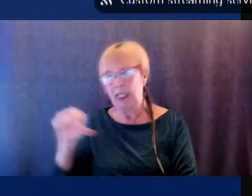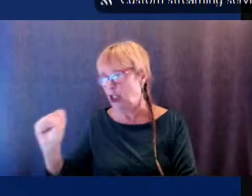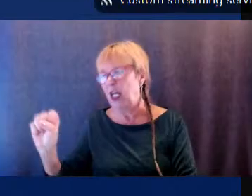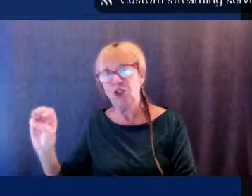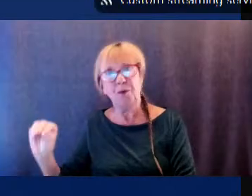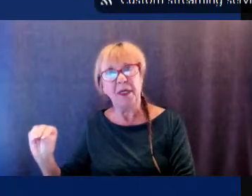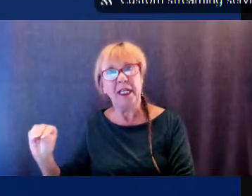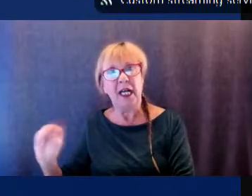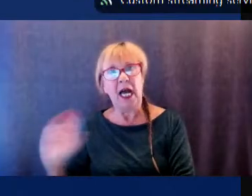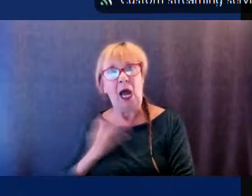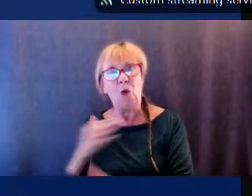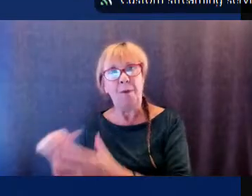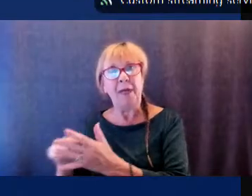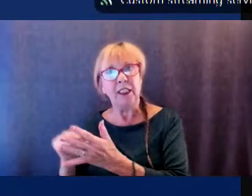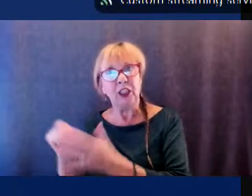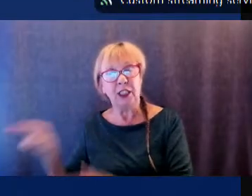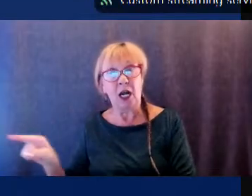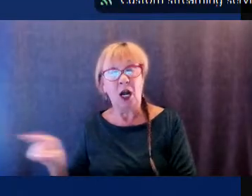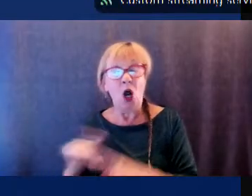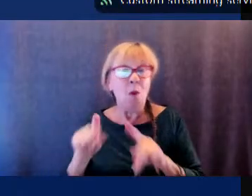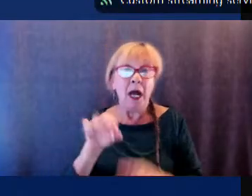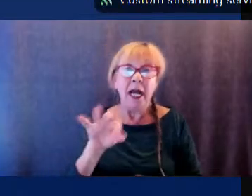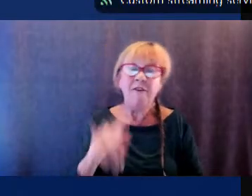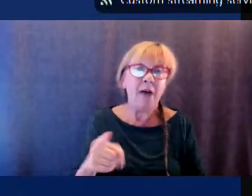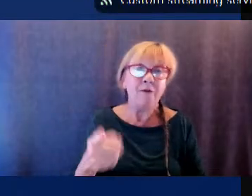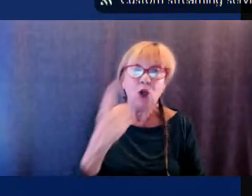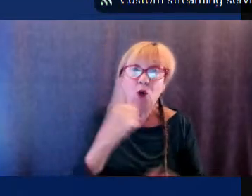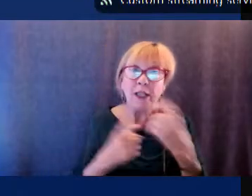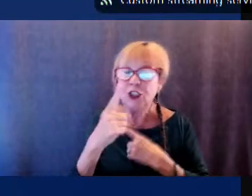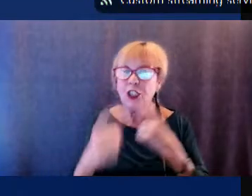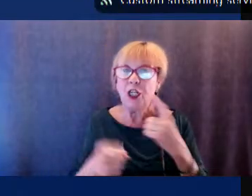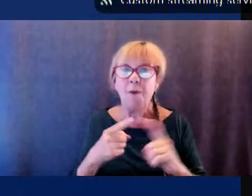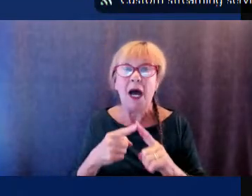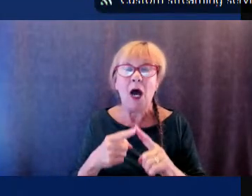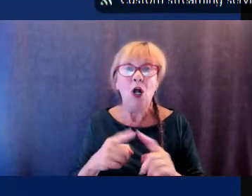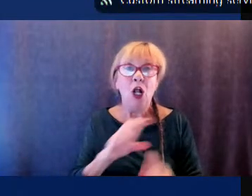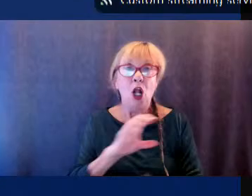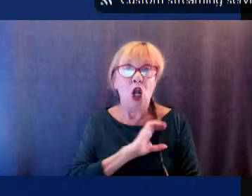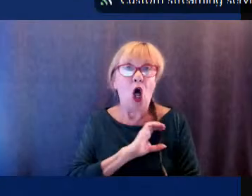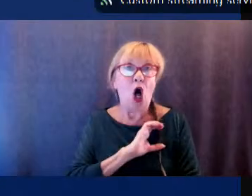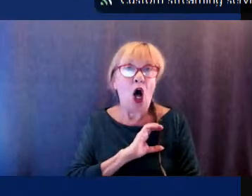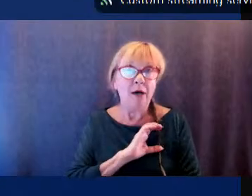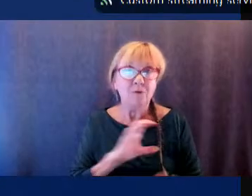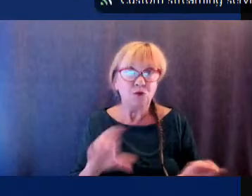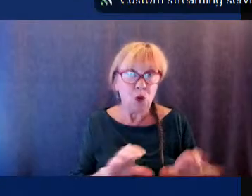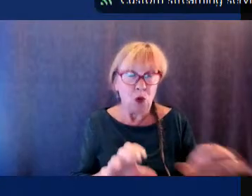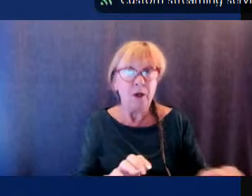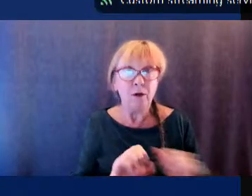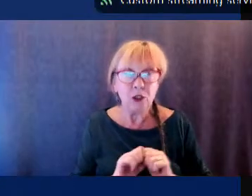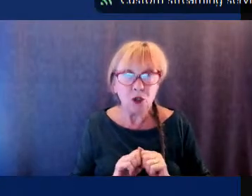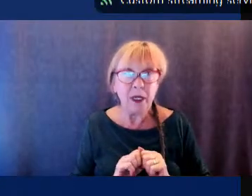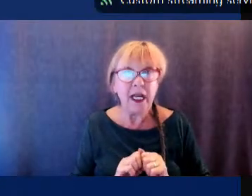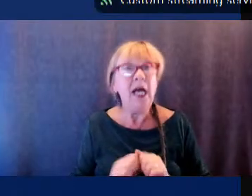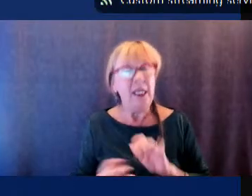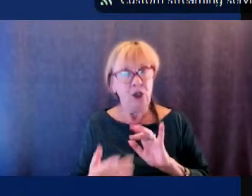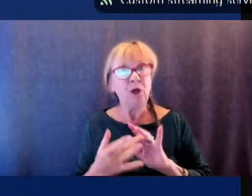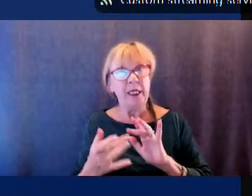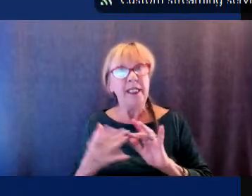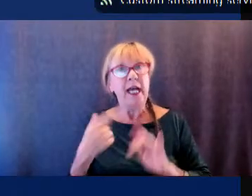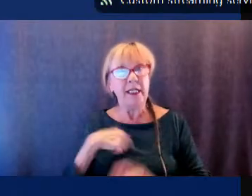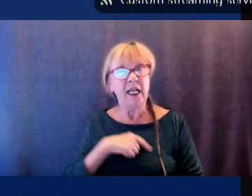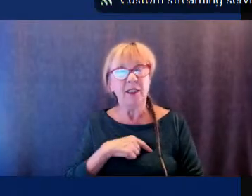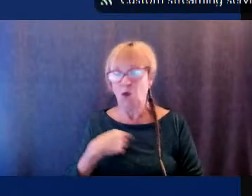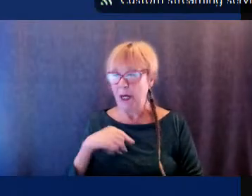you do have a question regarding any kind of law enforcement activities, please feel free to reach out to the Sheriff's Station. That's what we're here for. We are